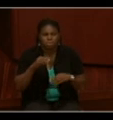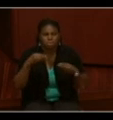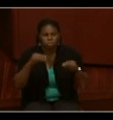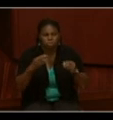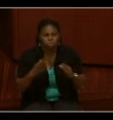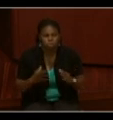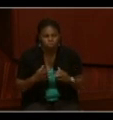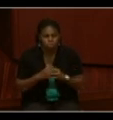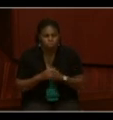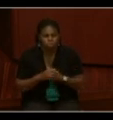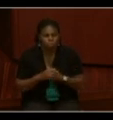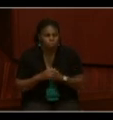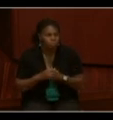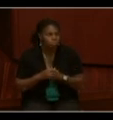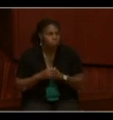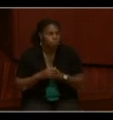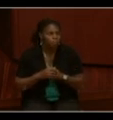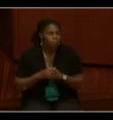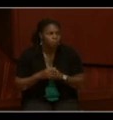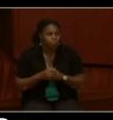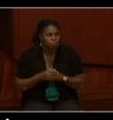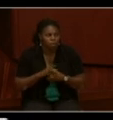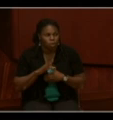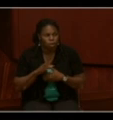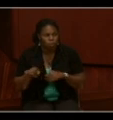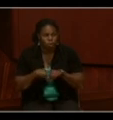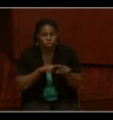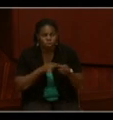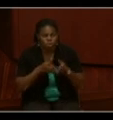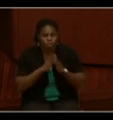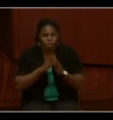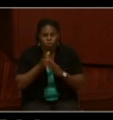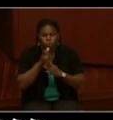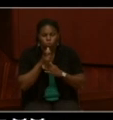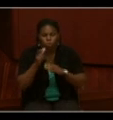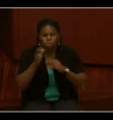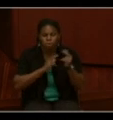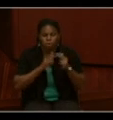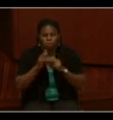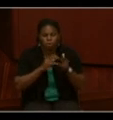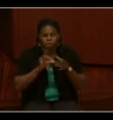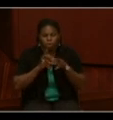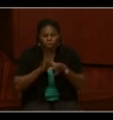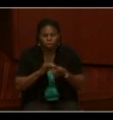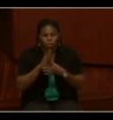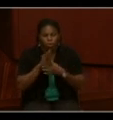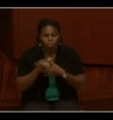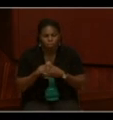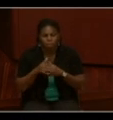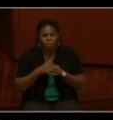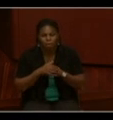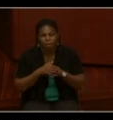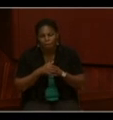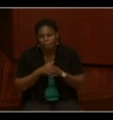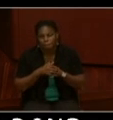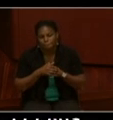partners. They also asked who the building was owned by and who were the partners who were involved in the